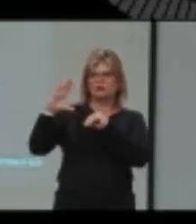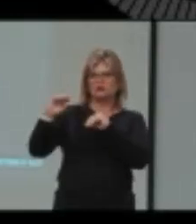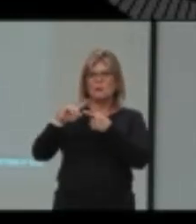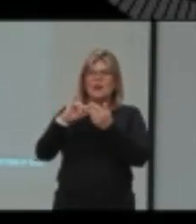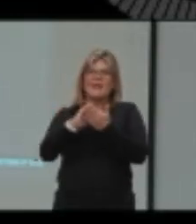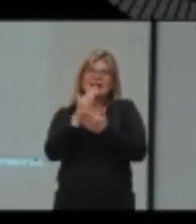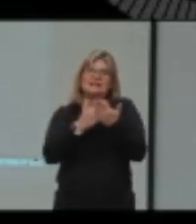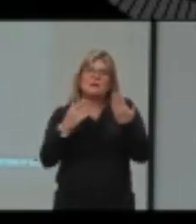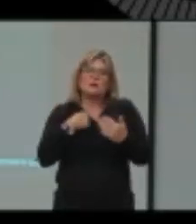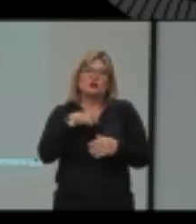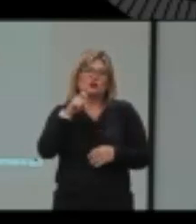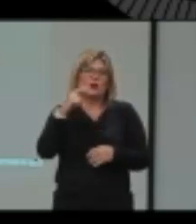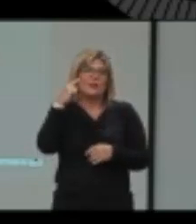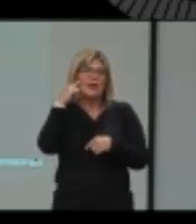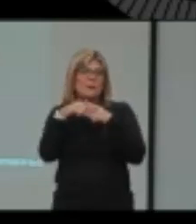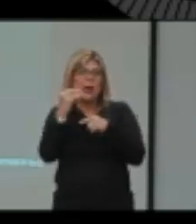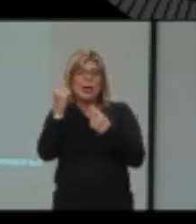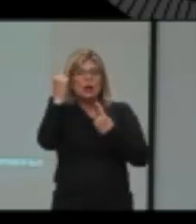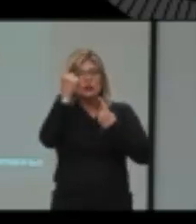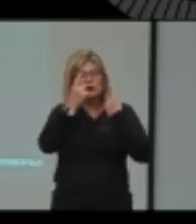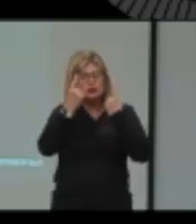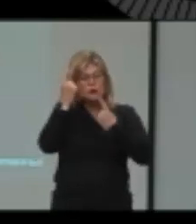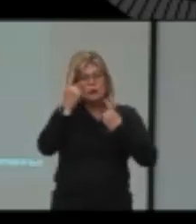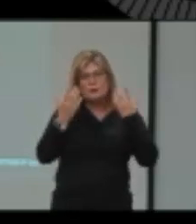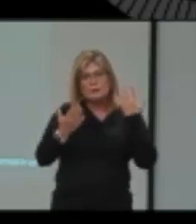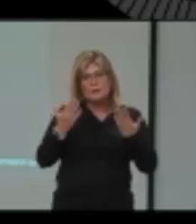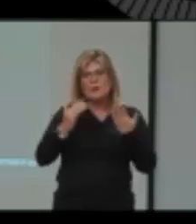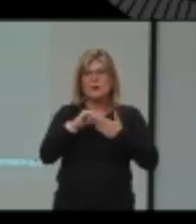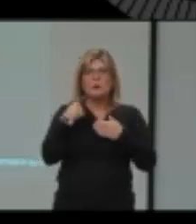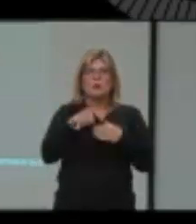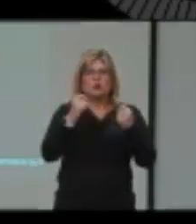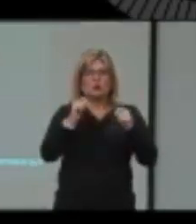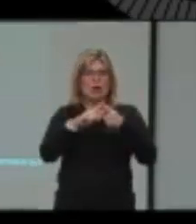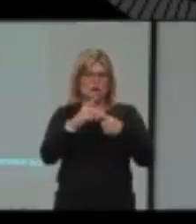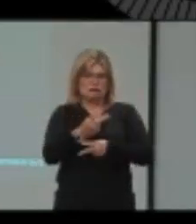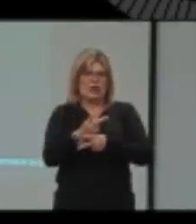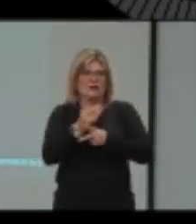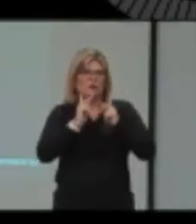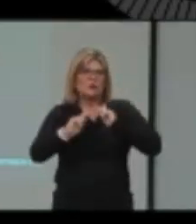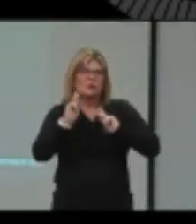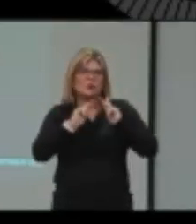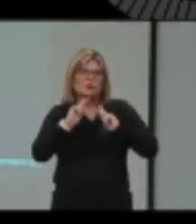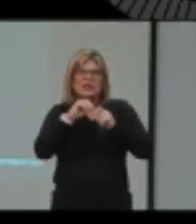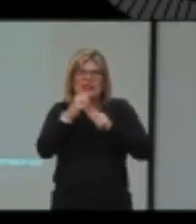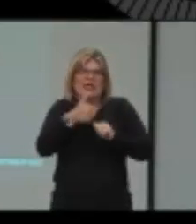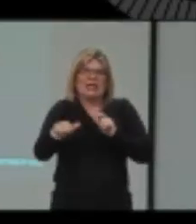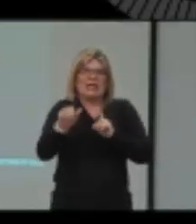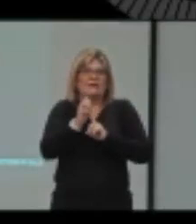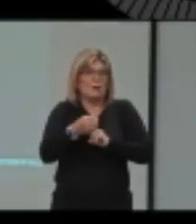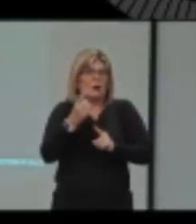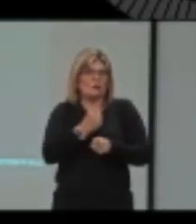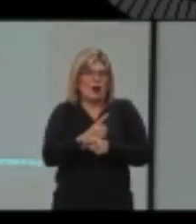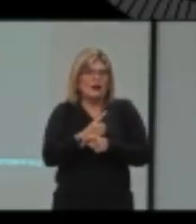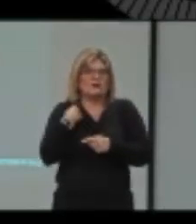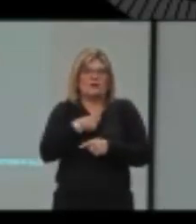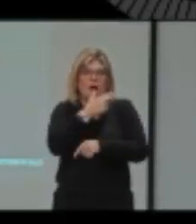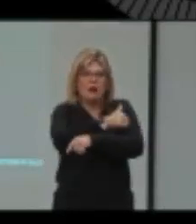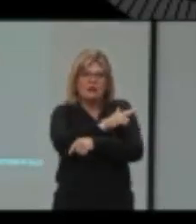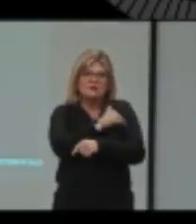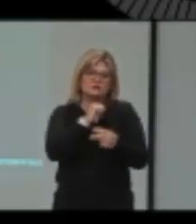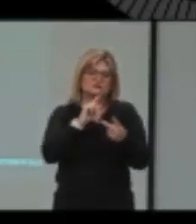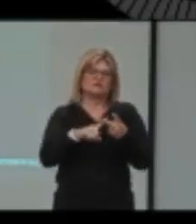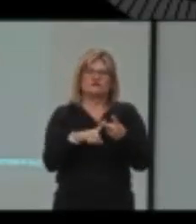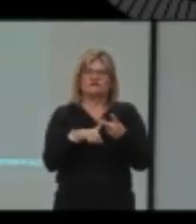It's something that we need to think about and consider, especially when we're taking care of people in any environment, right? The